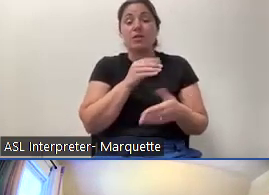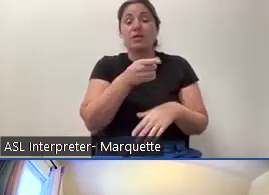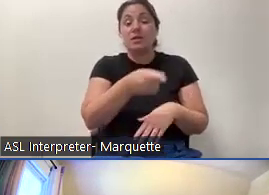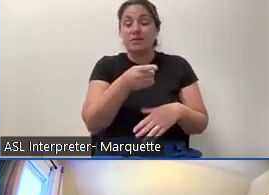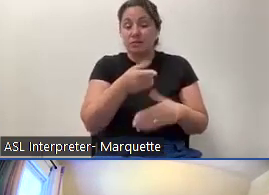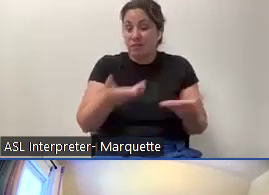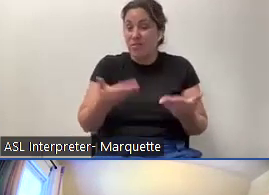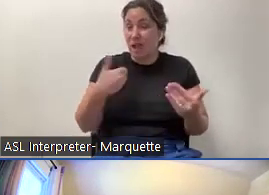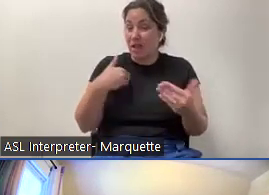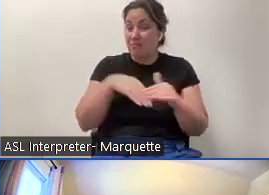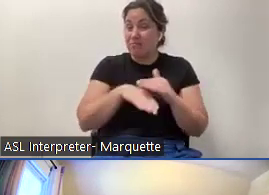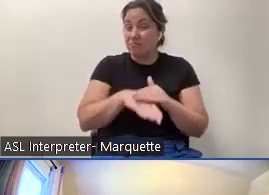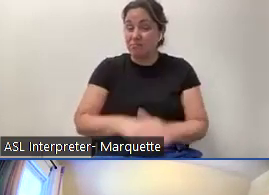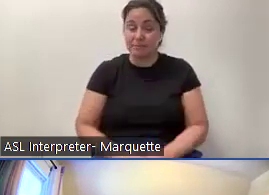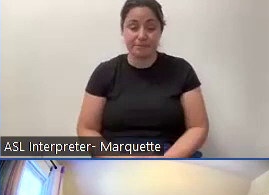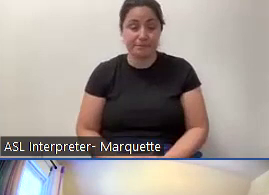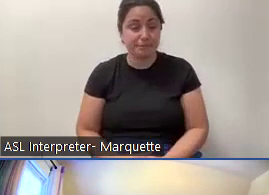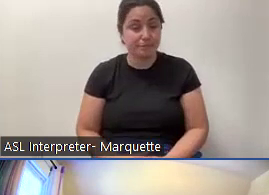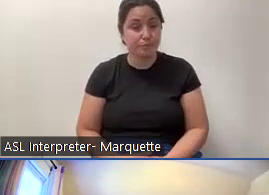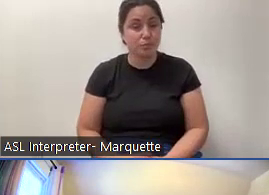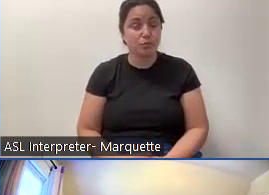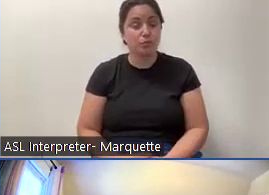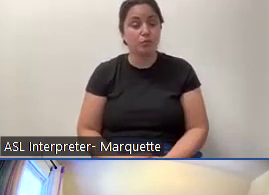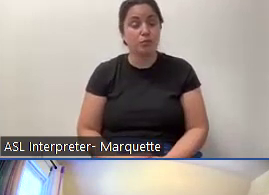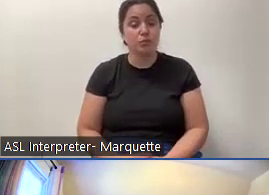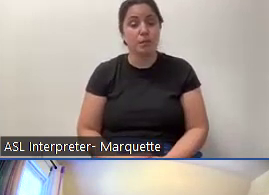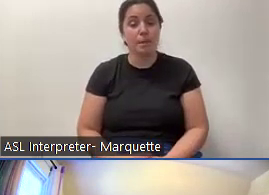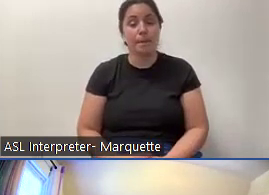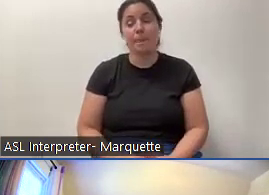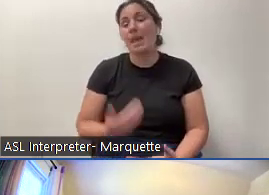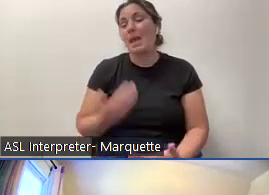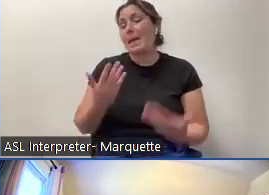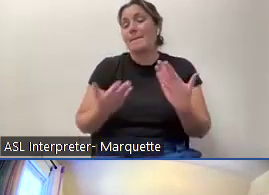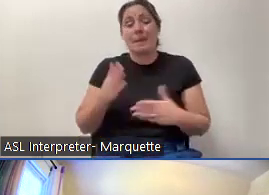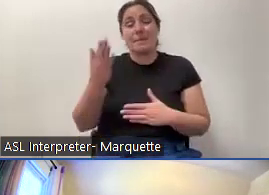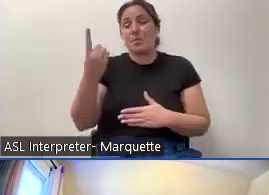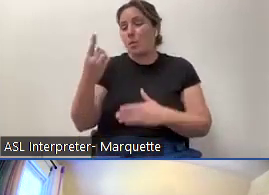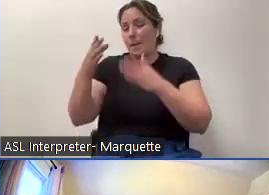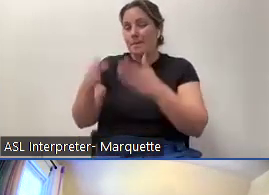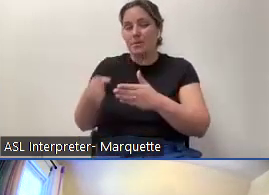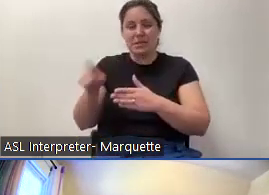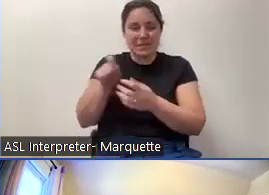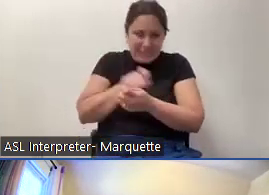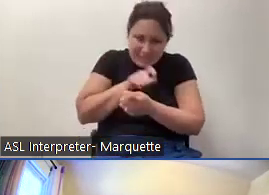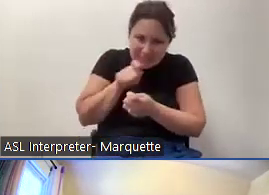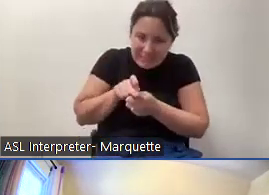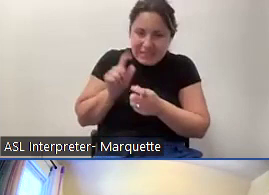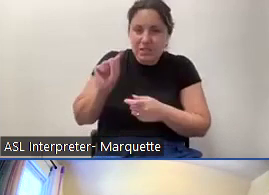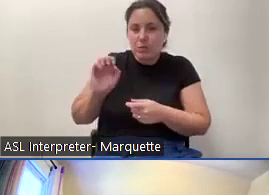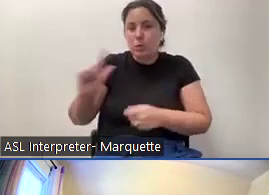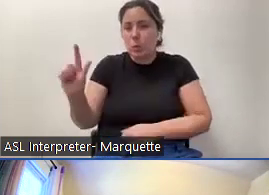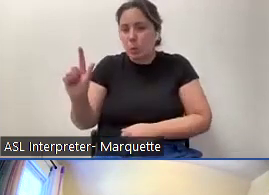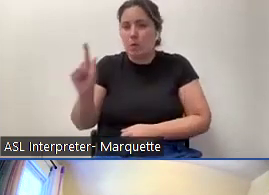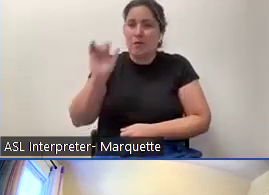Center. Other times, an individual may need specific tools for a